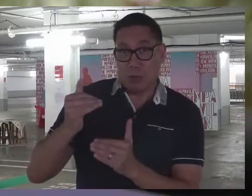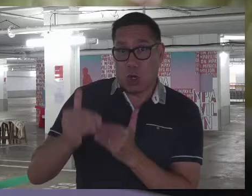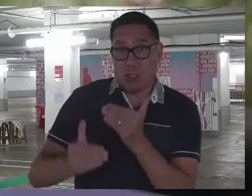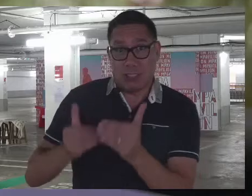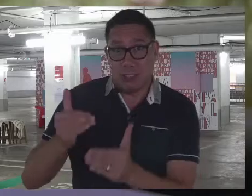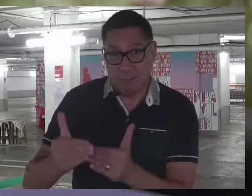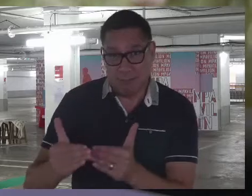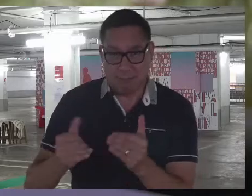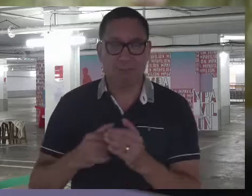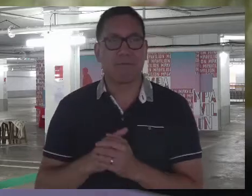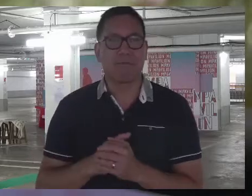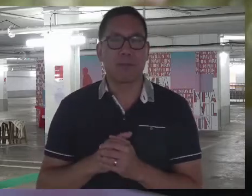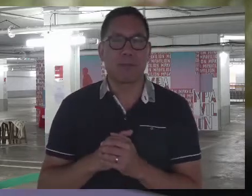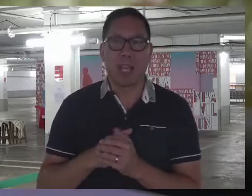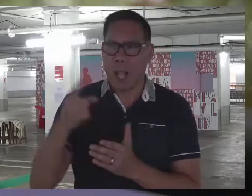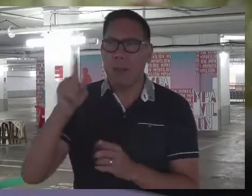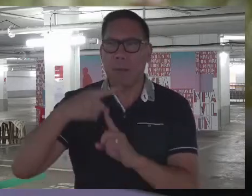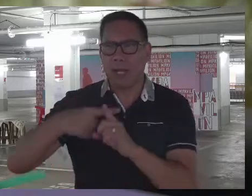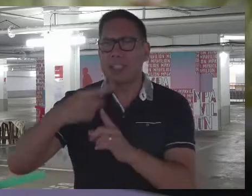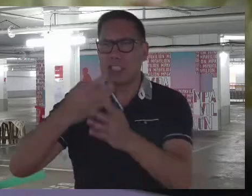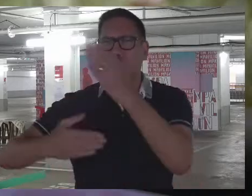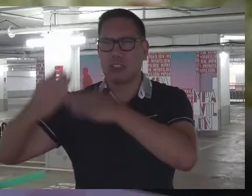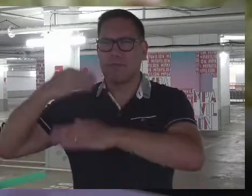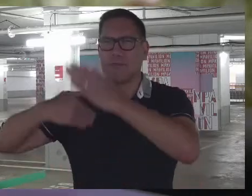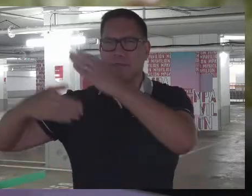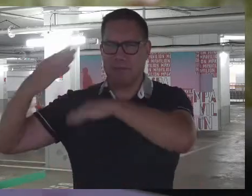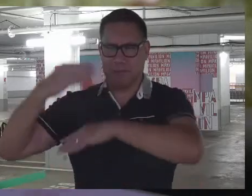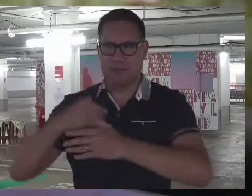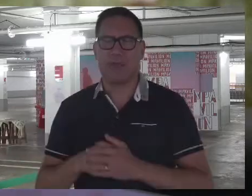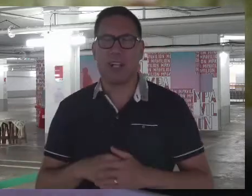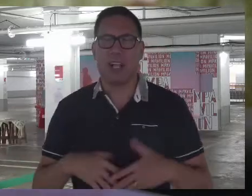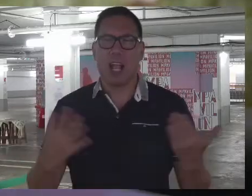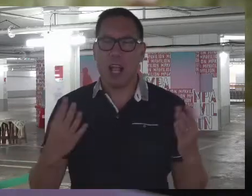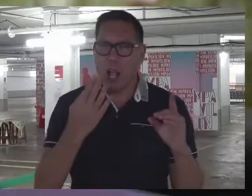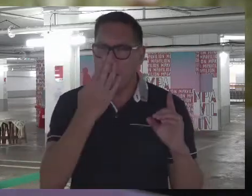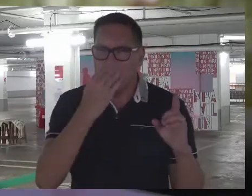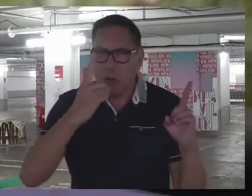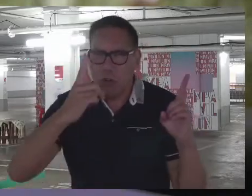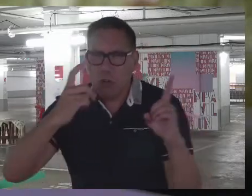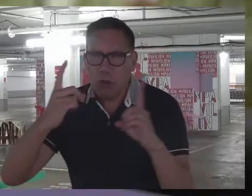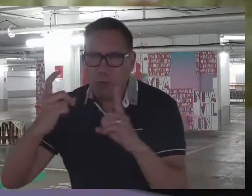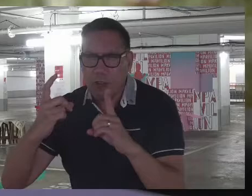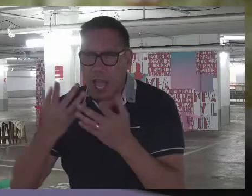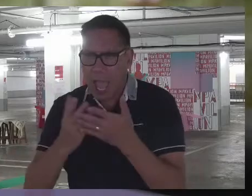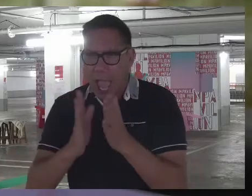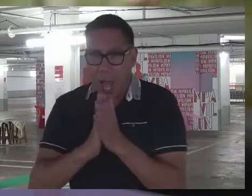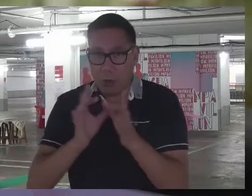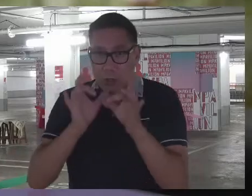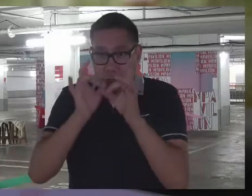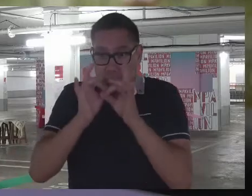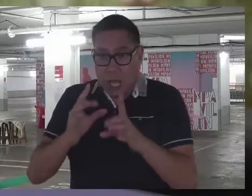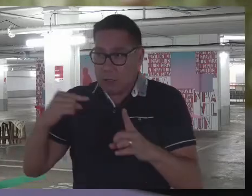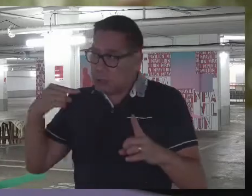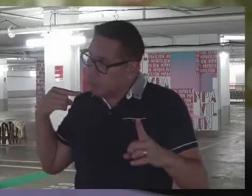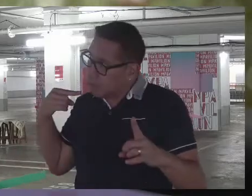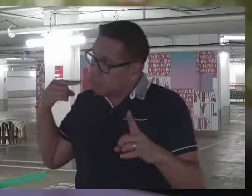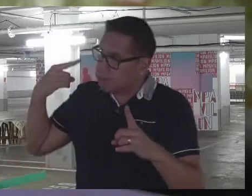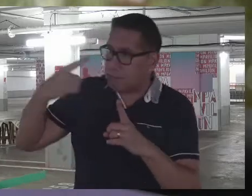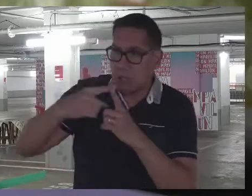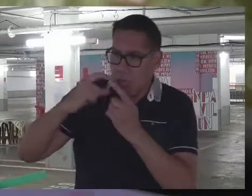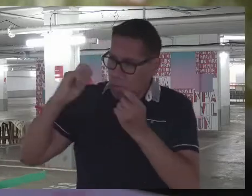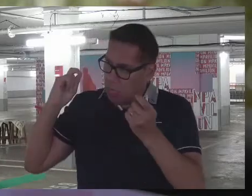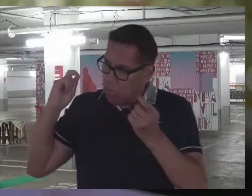processes and the history and where photography evolved out of, and to sort of make